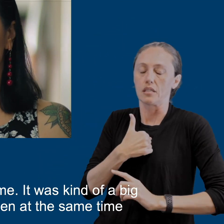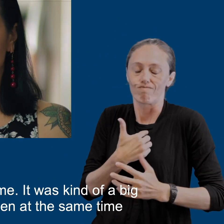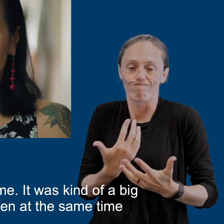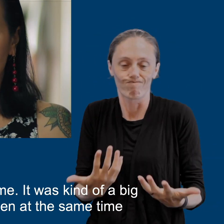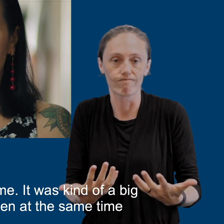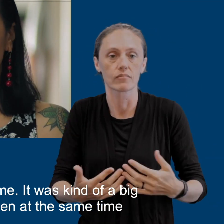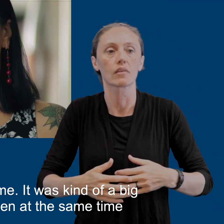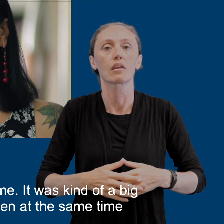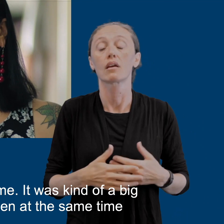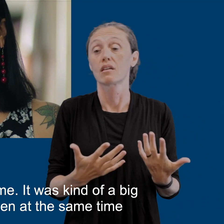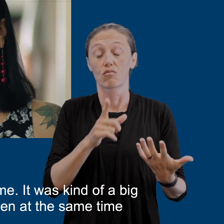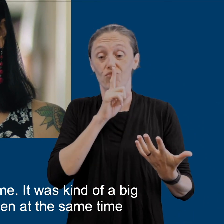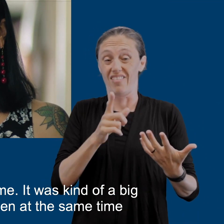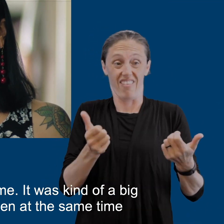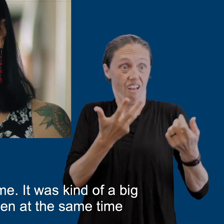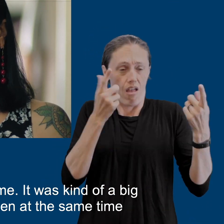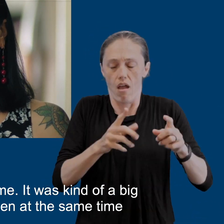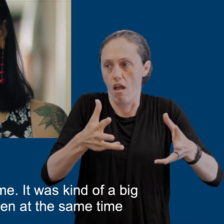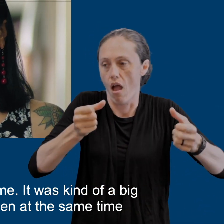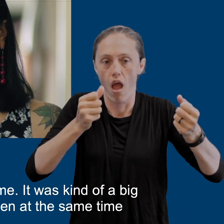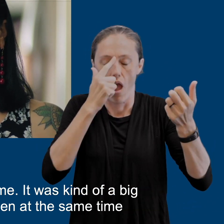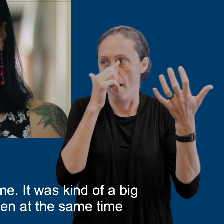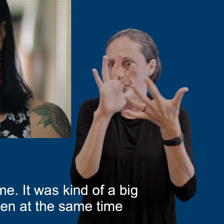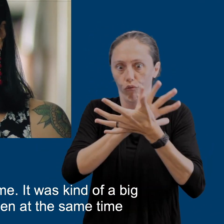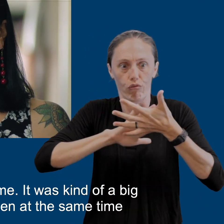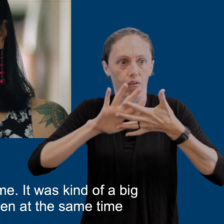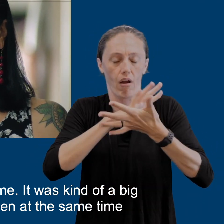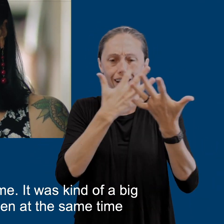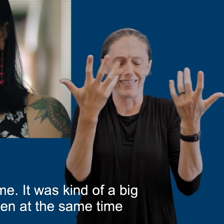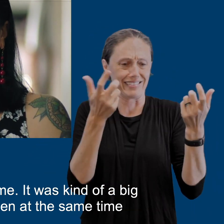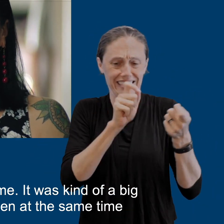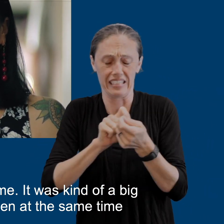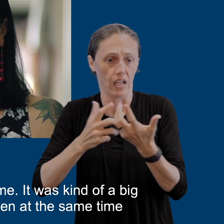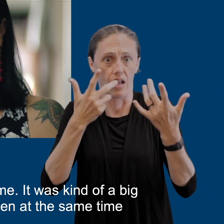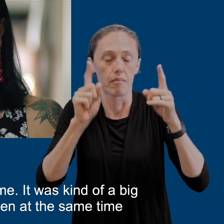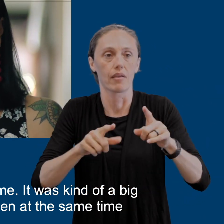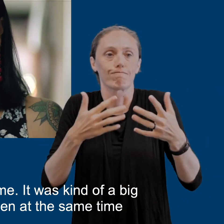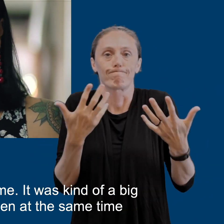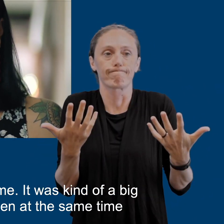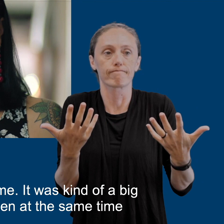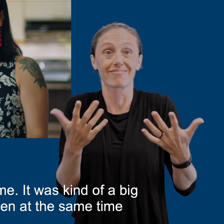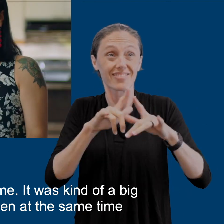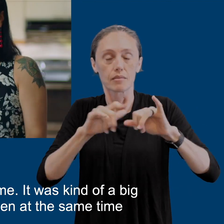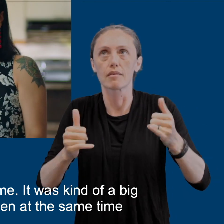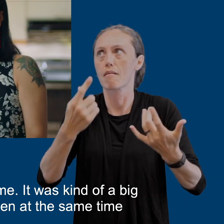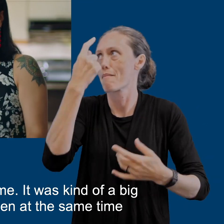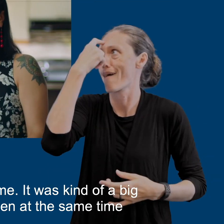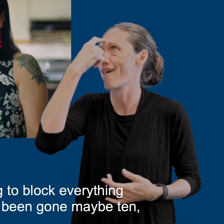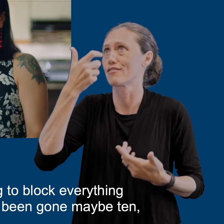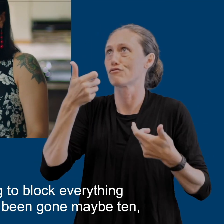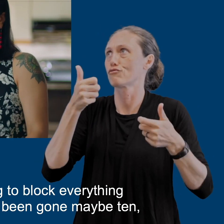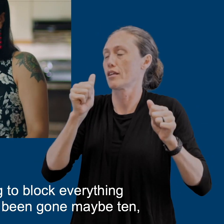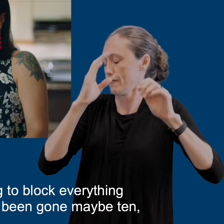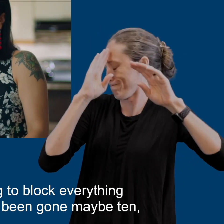force themselves on me, and it was all kind of a big blur of details, and then at the same